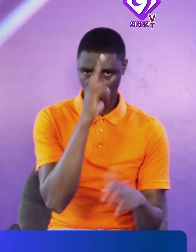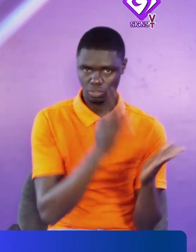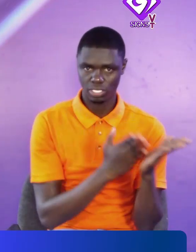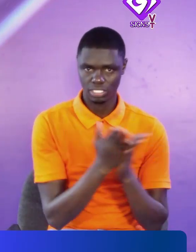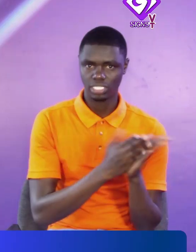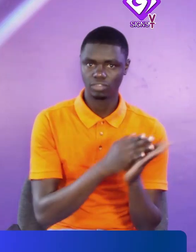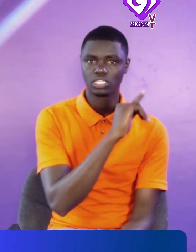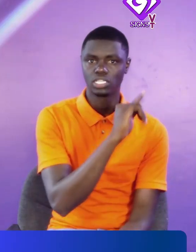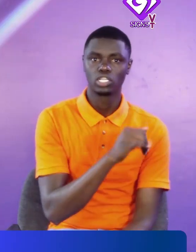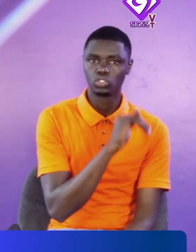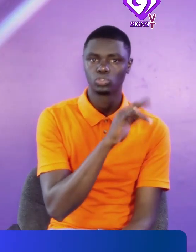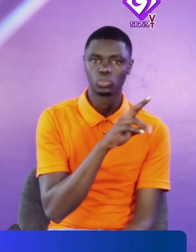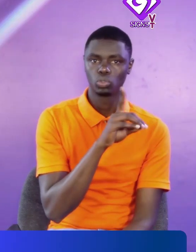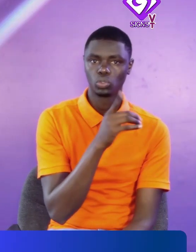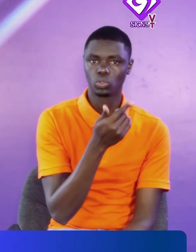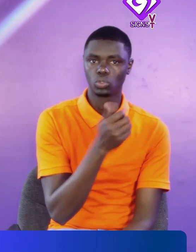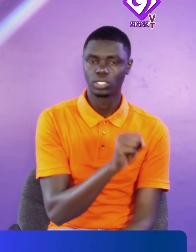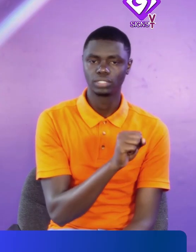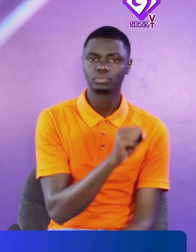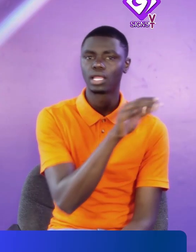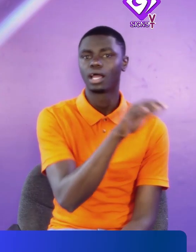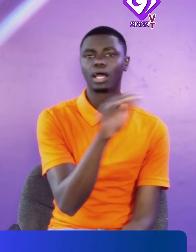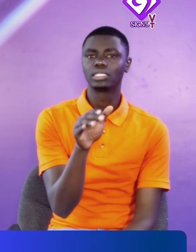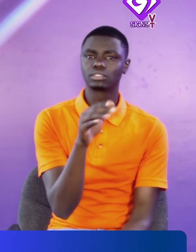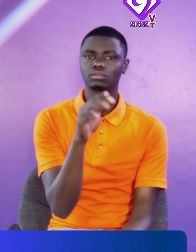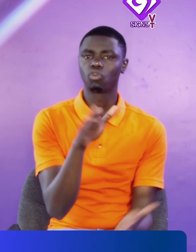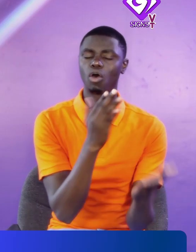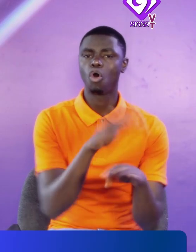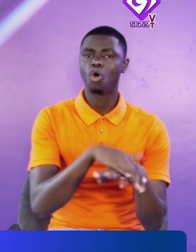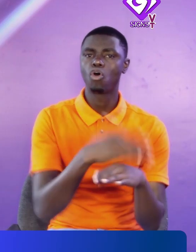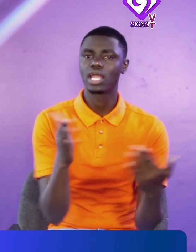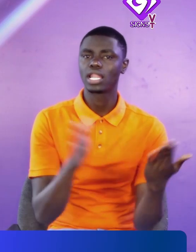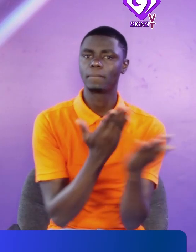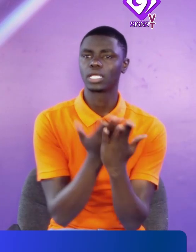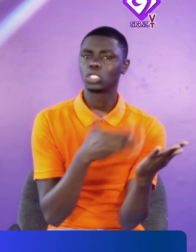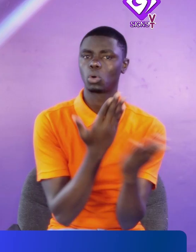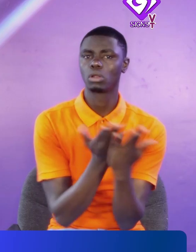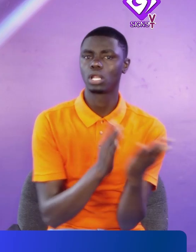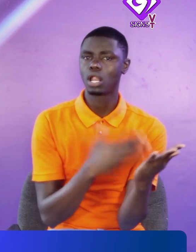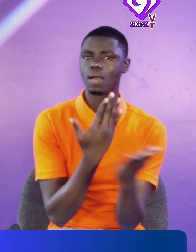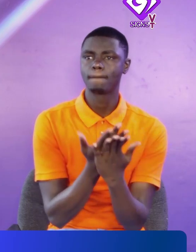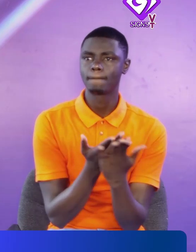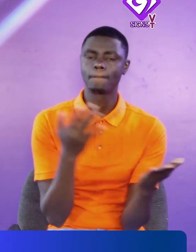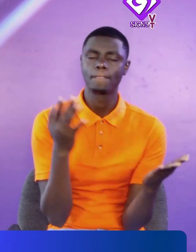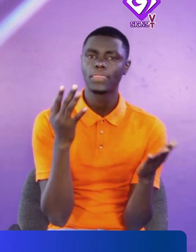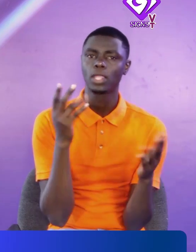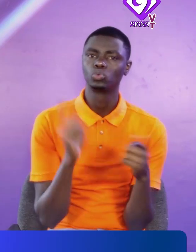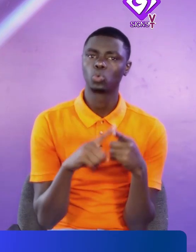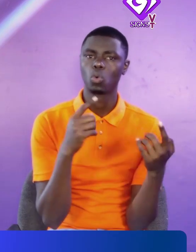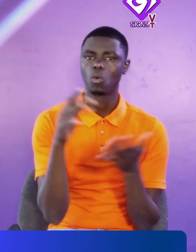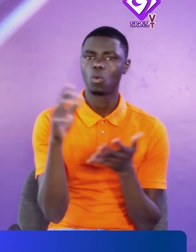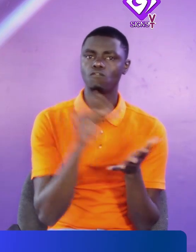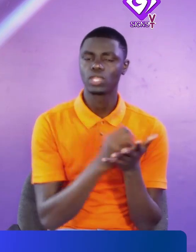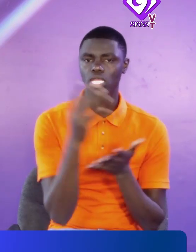Yuda's team, whom have called for online applications prior to field selection. Now, that is